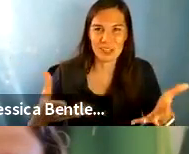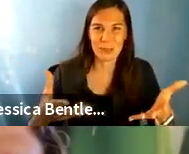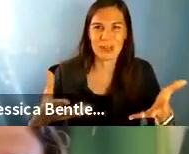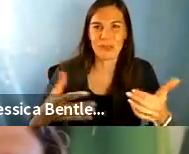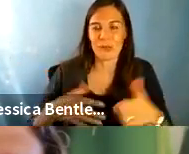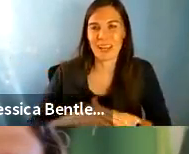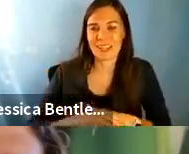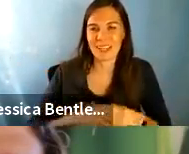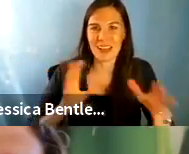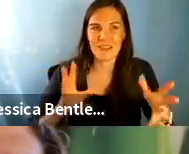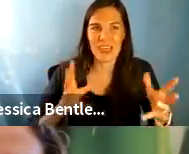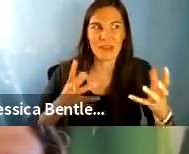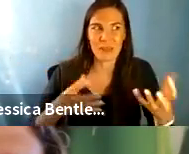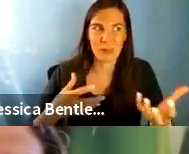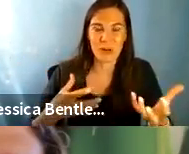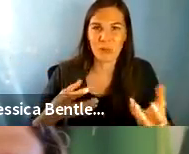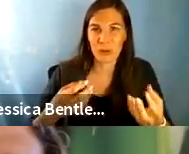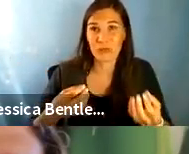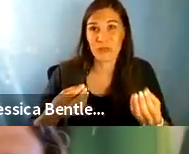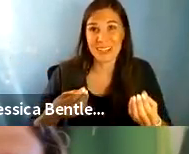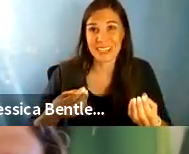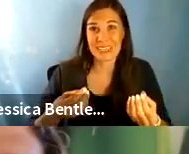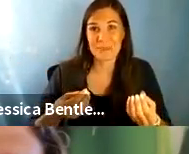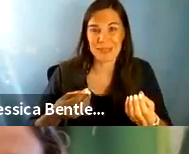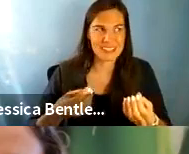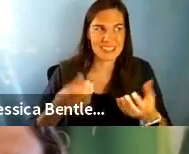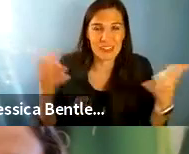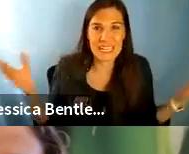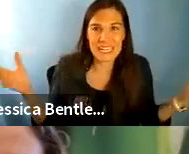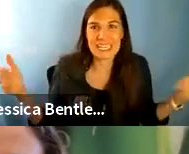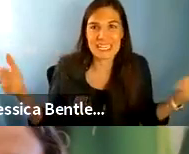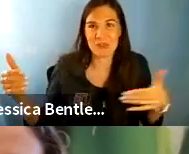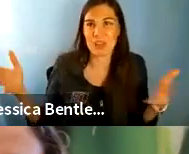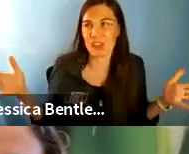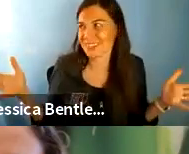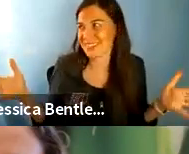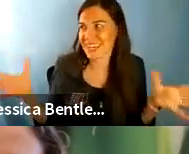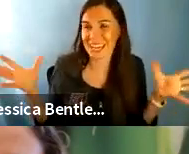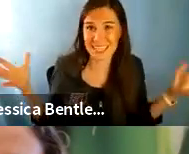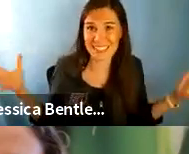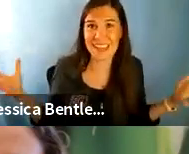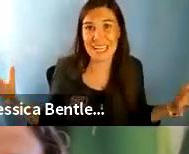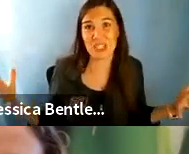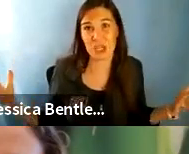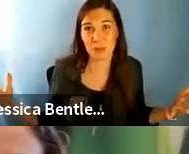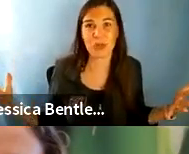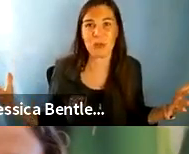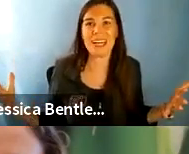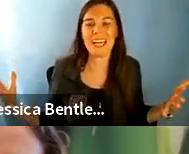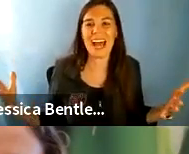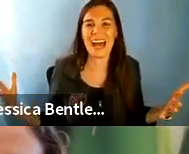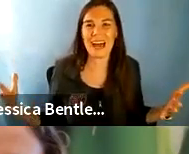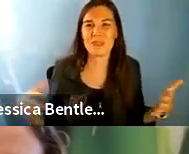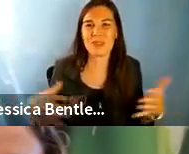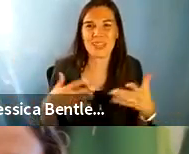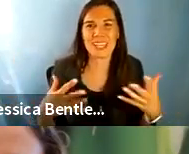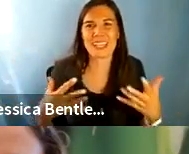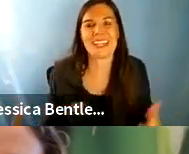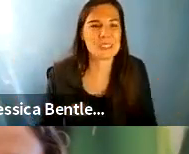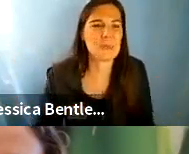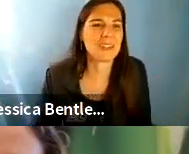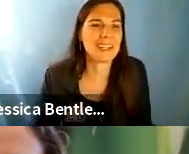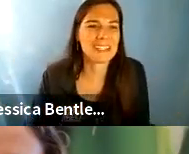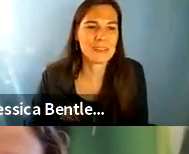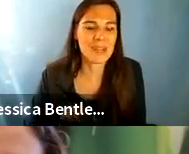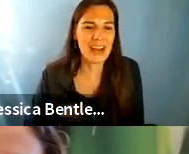students interpret for it. And they love that real world feeling because they're in what looks like an examination room. So they get